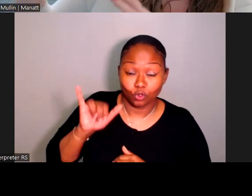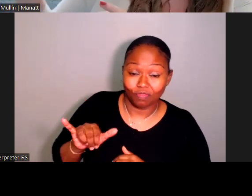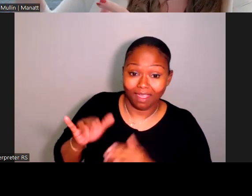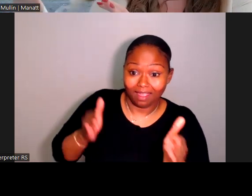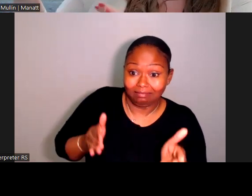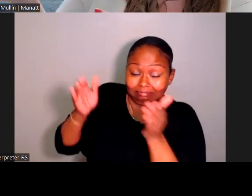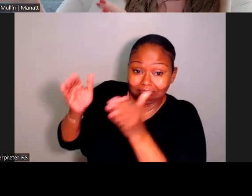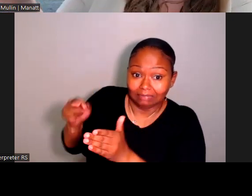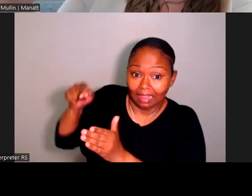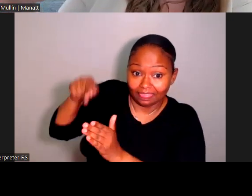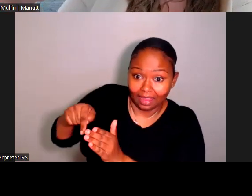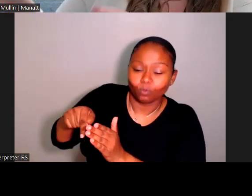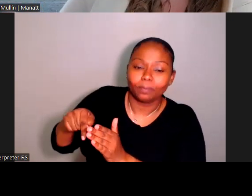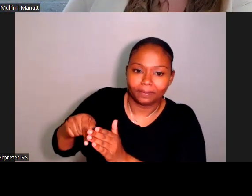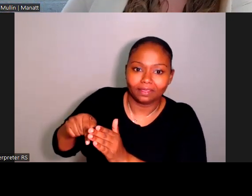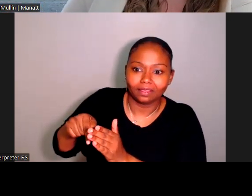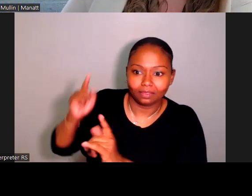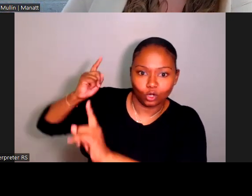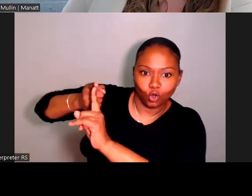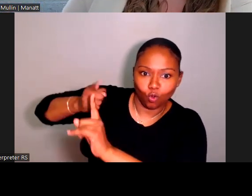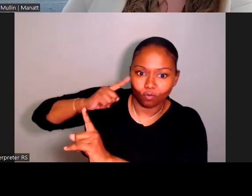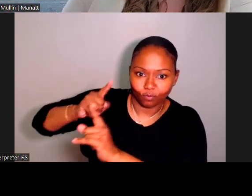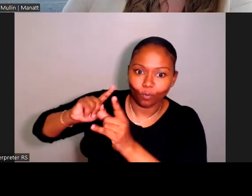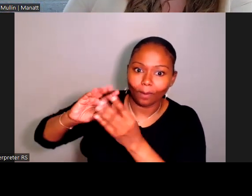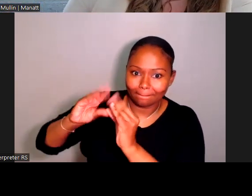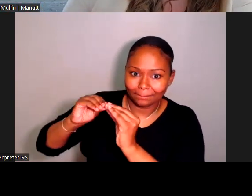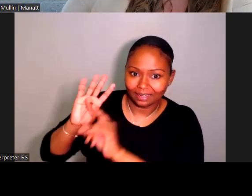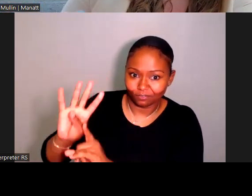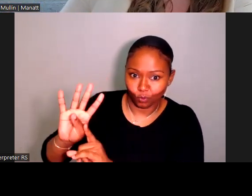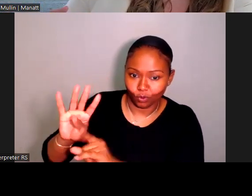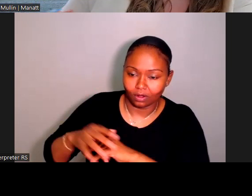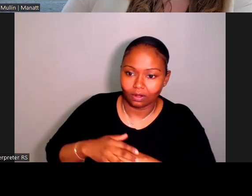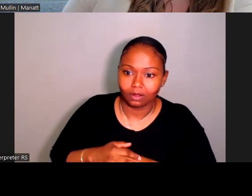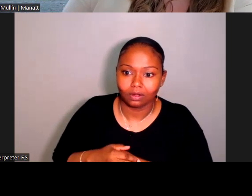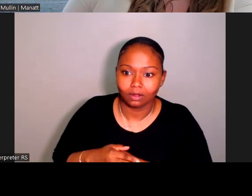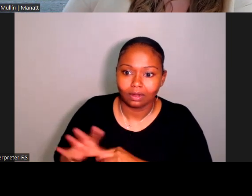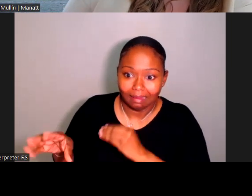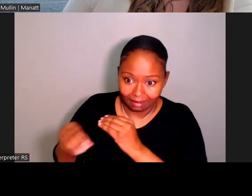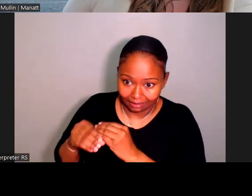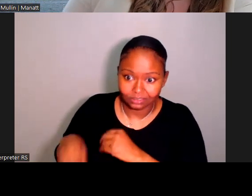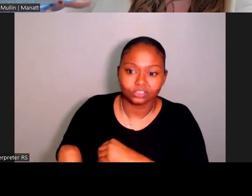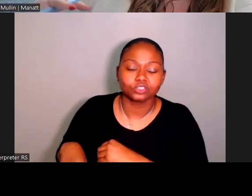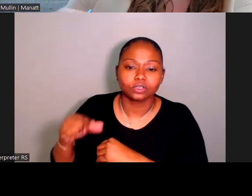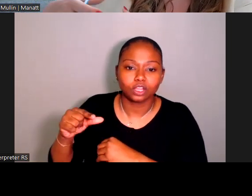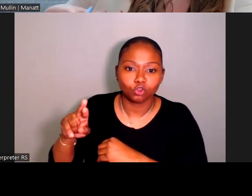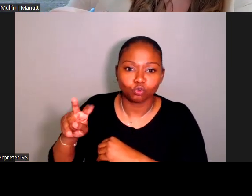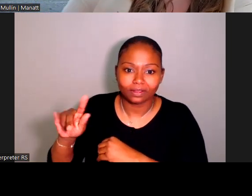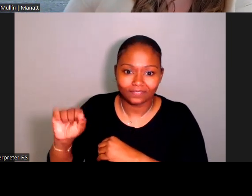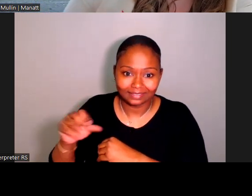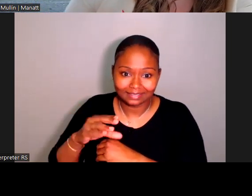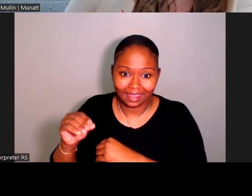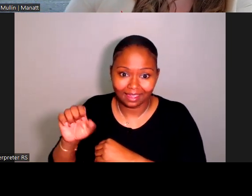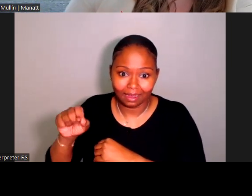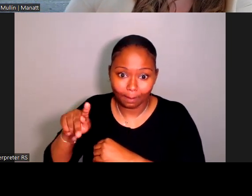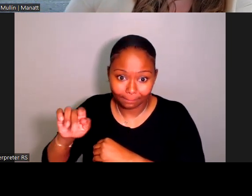core conversation of meeting 4, in addition to the appeals process, grievances and appeals process. We will ask people